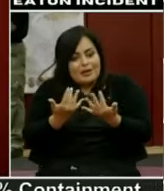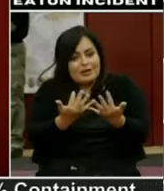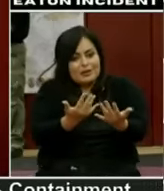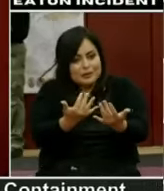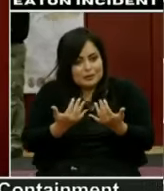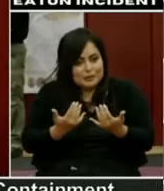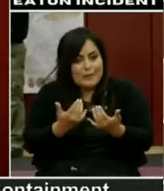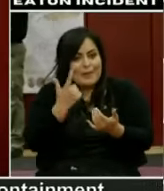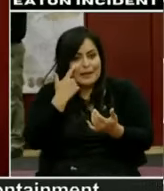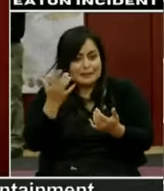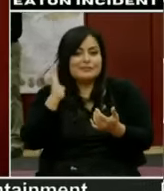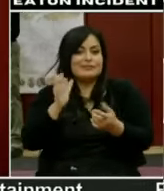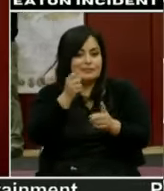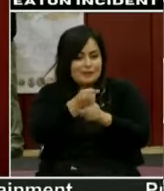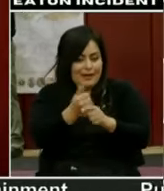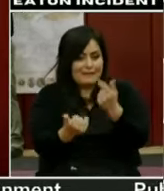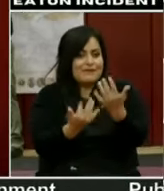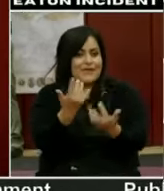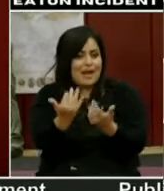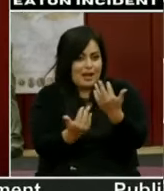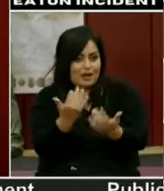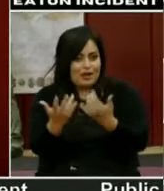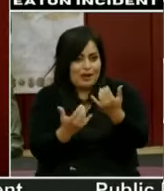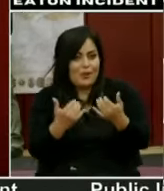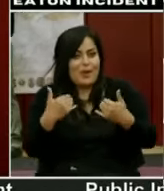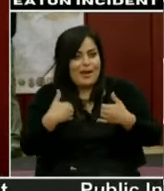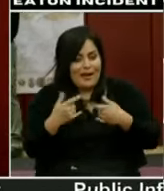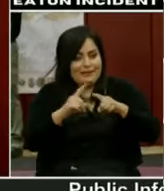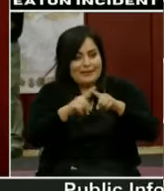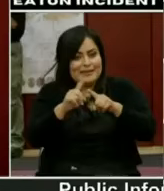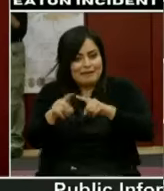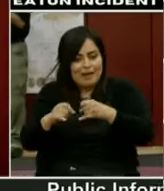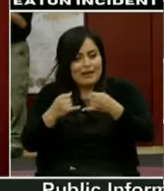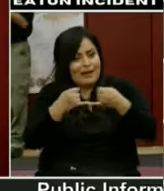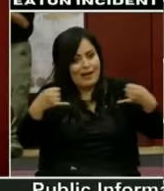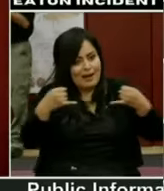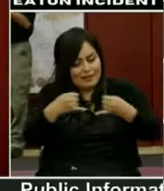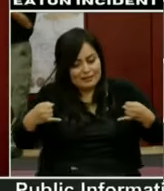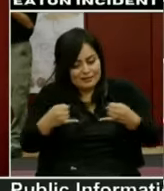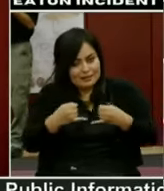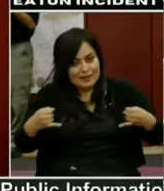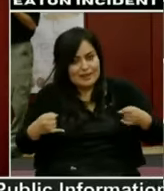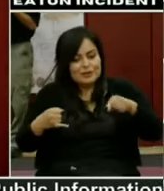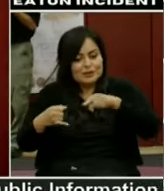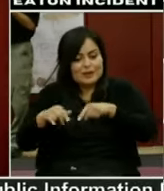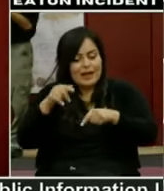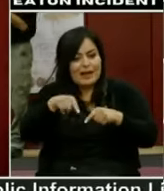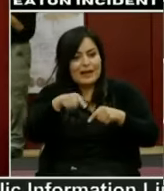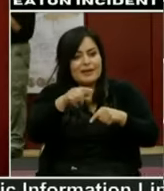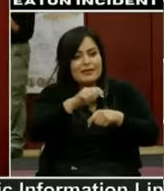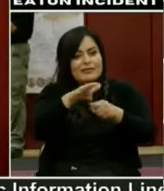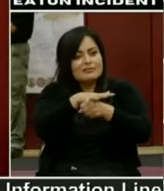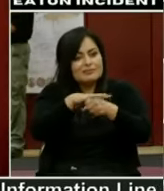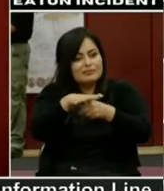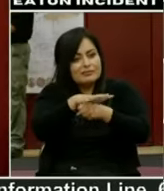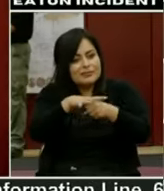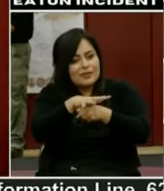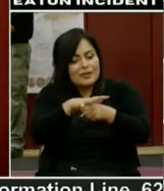fire before, and that's where most of our lines are. We try to find ridges or topographical features that are going to hold our